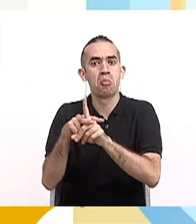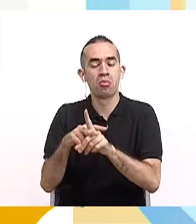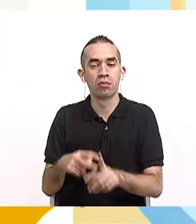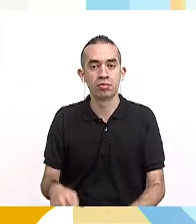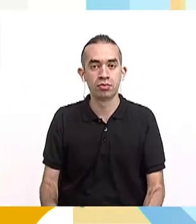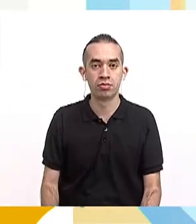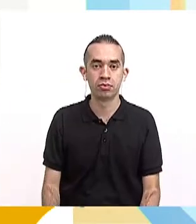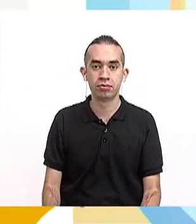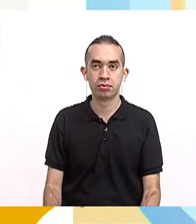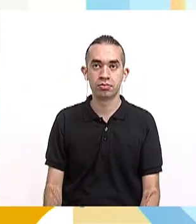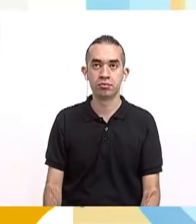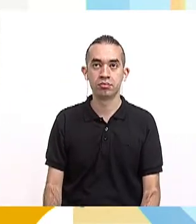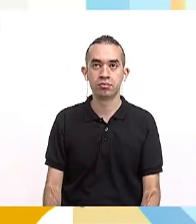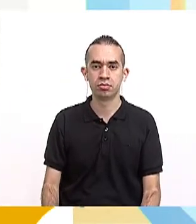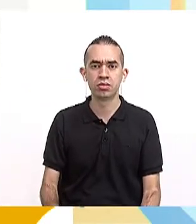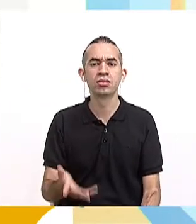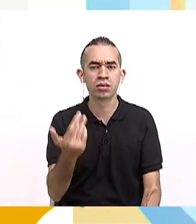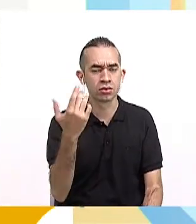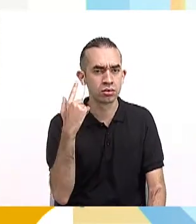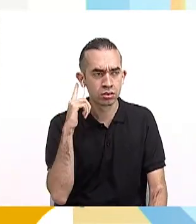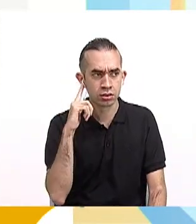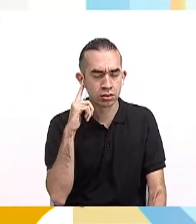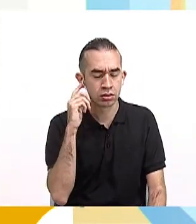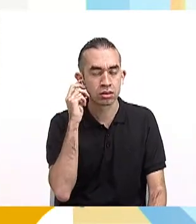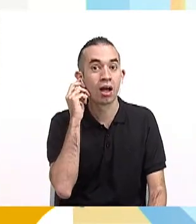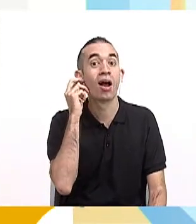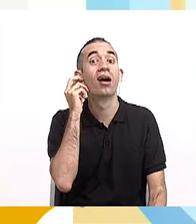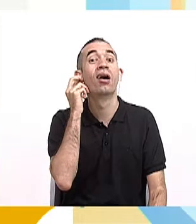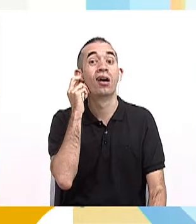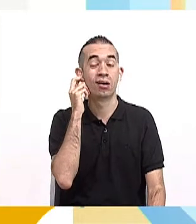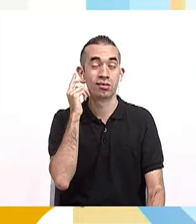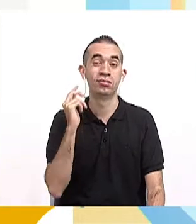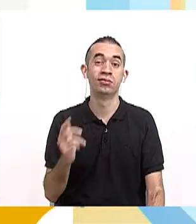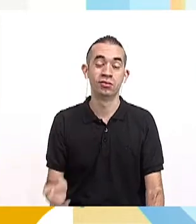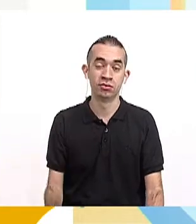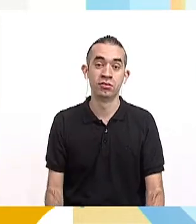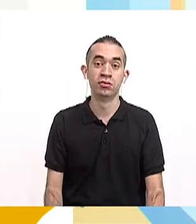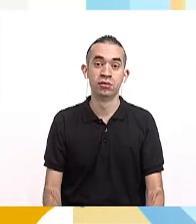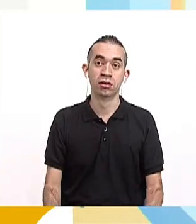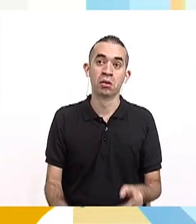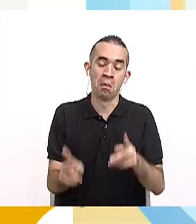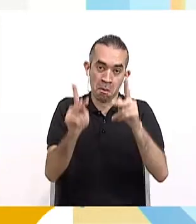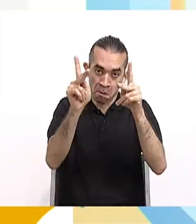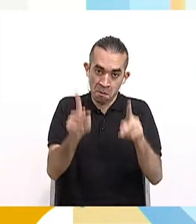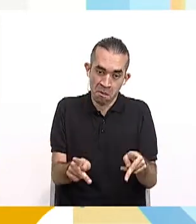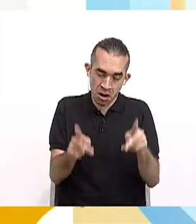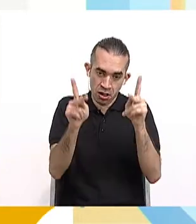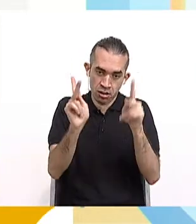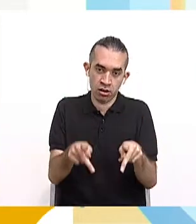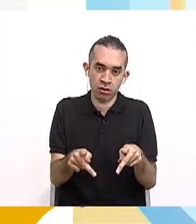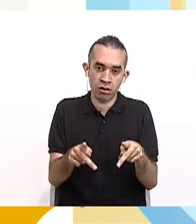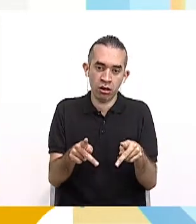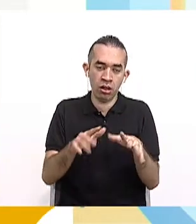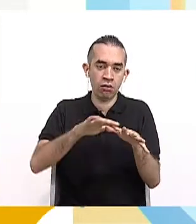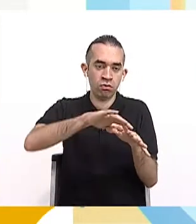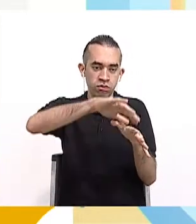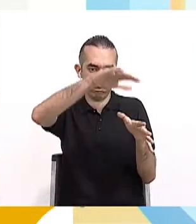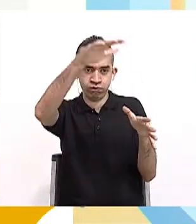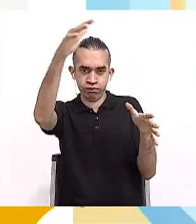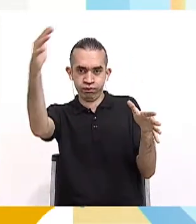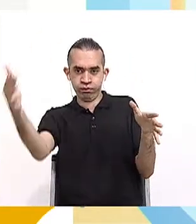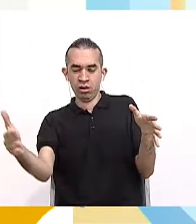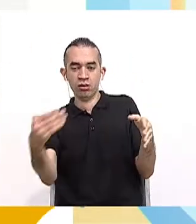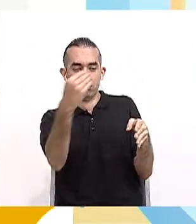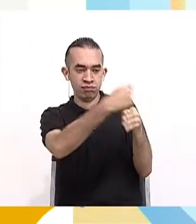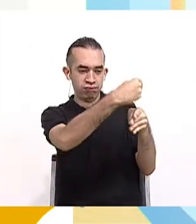Maybe, yes, I hear you. Oh, yes, maybe it's a person who prepares an oven, like a brick